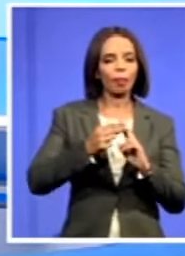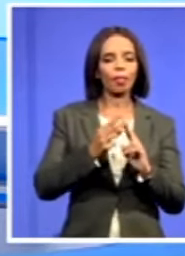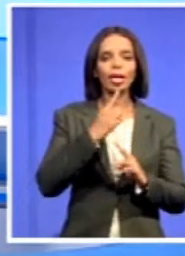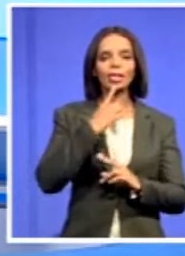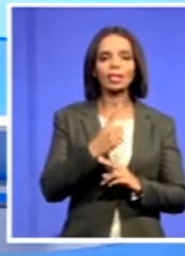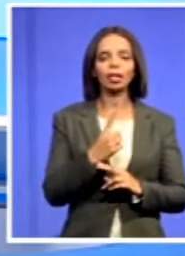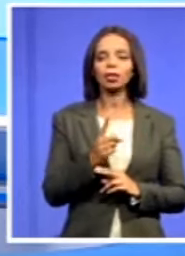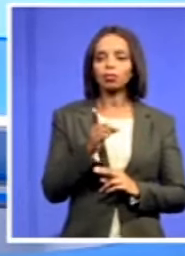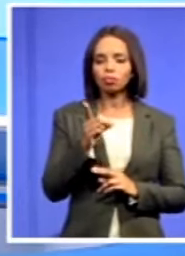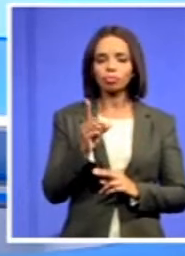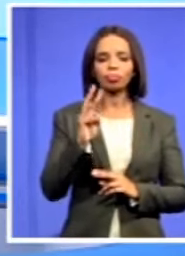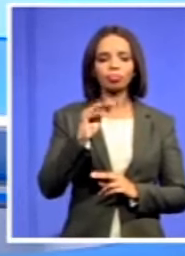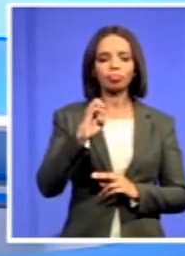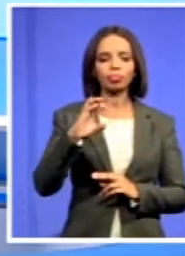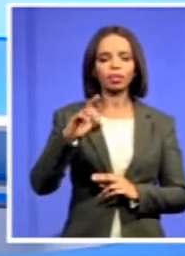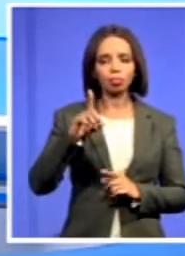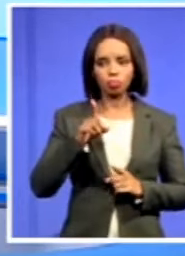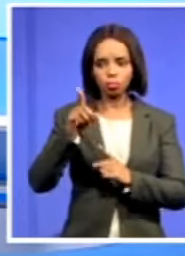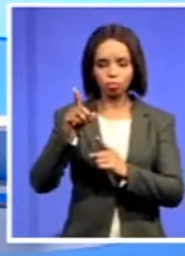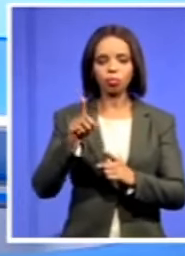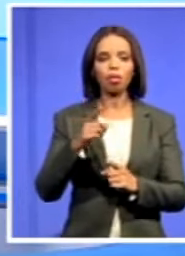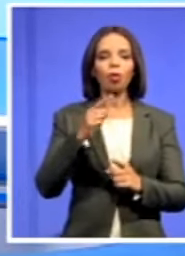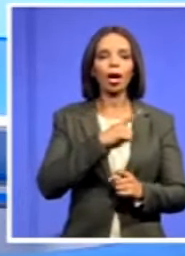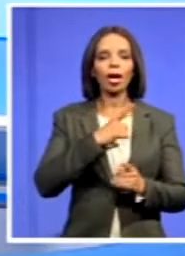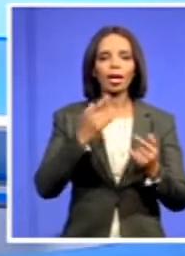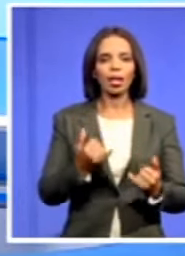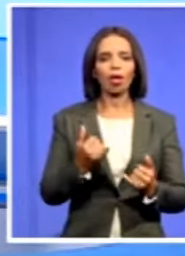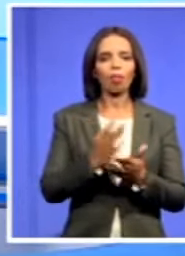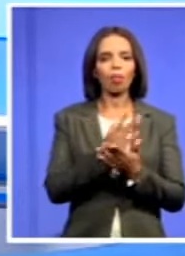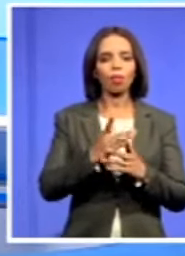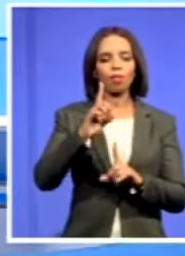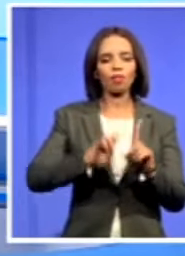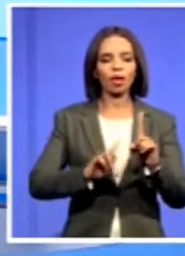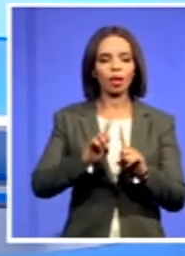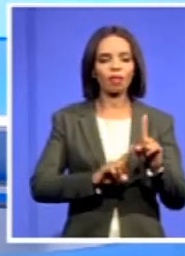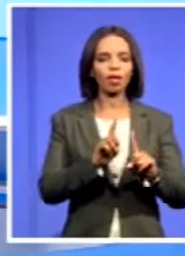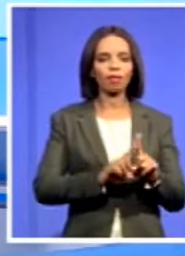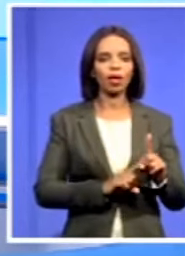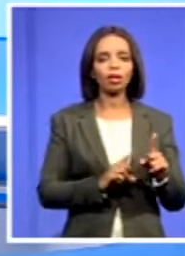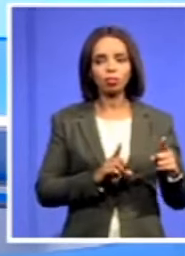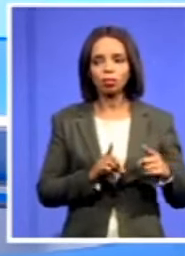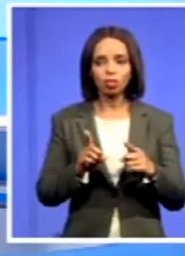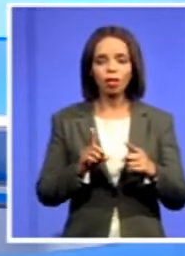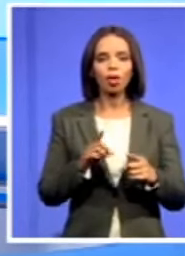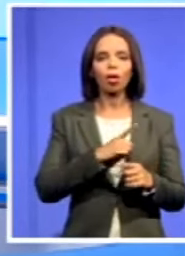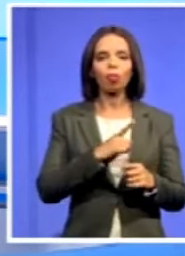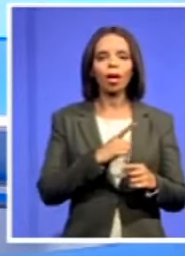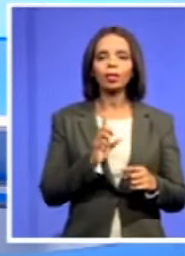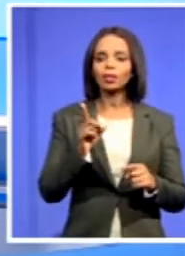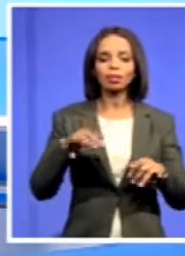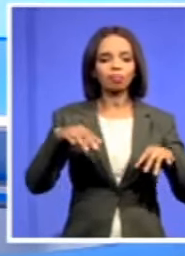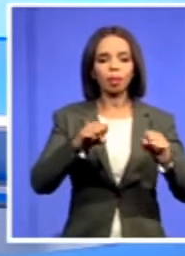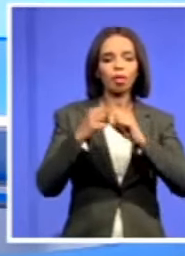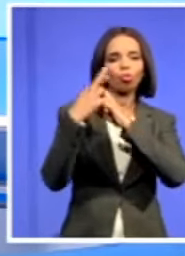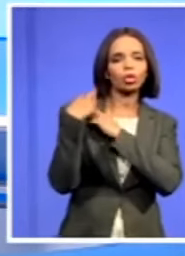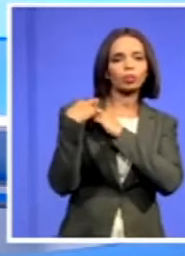the decline. Some analysts have also blamed Boshielo for passing the buck and not taking responsibility for this decline. And